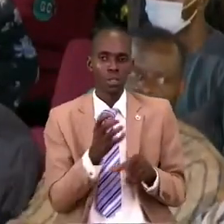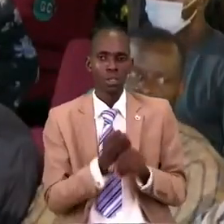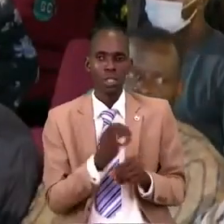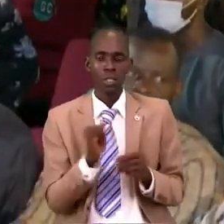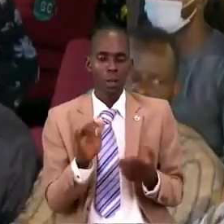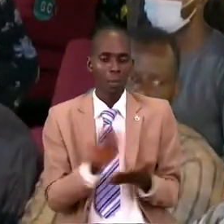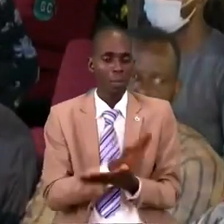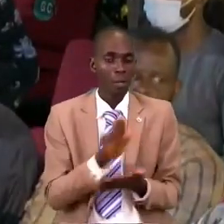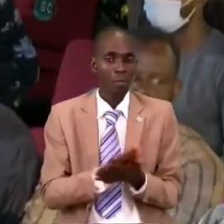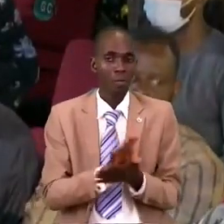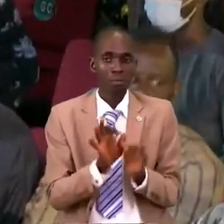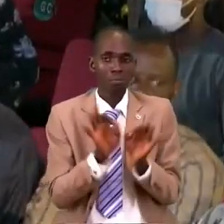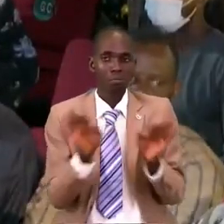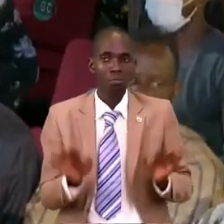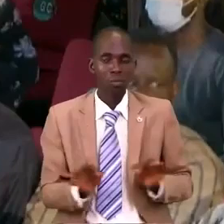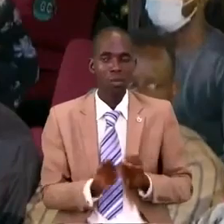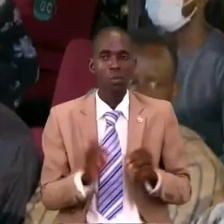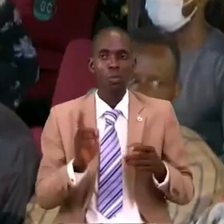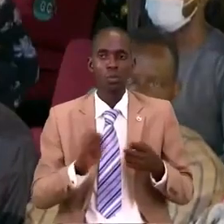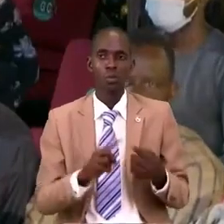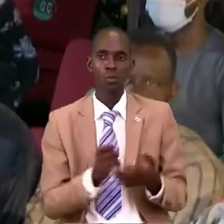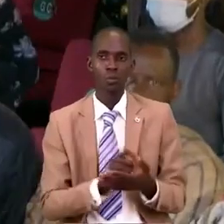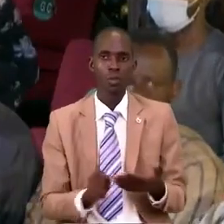moderating overseer to take over now.